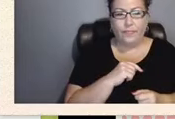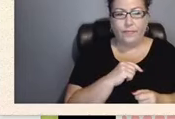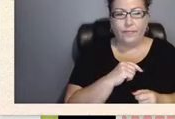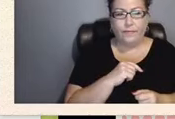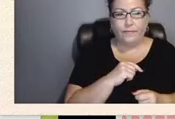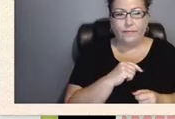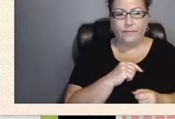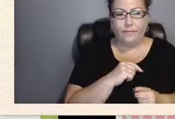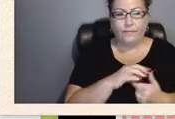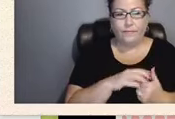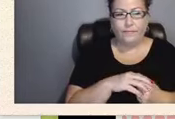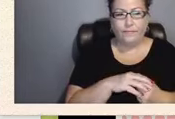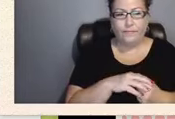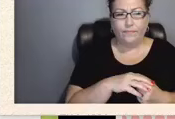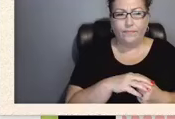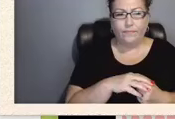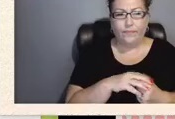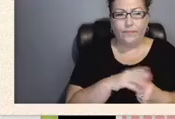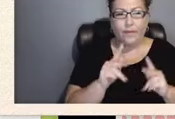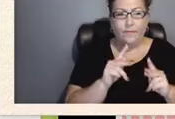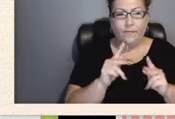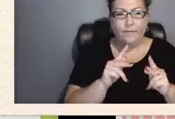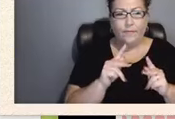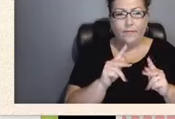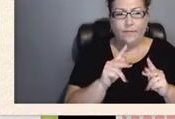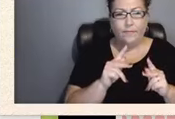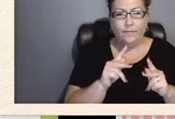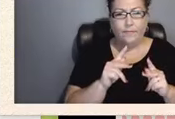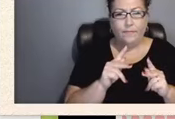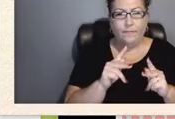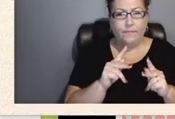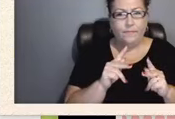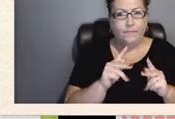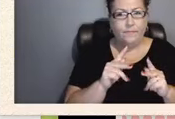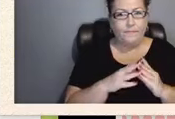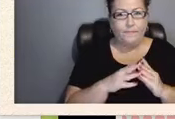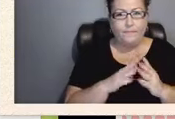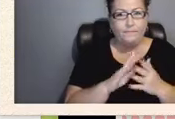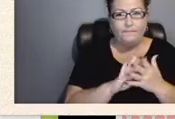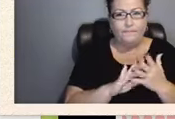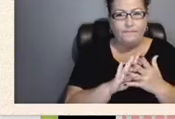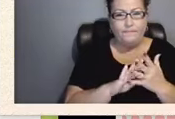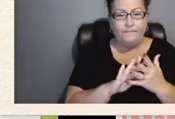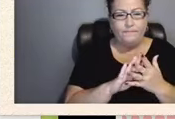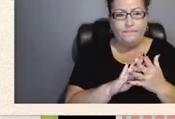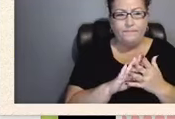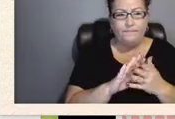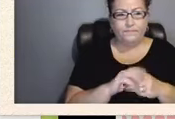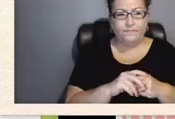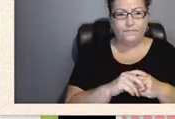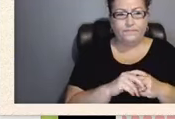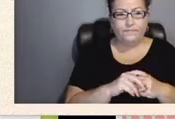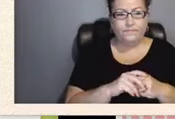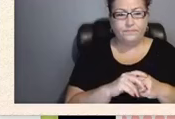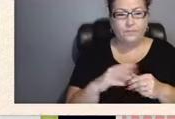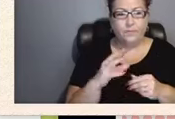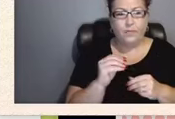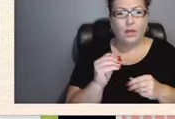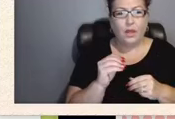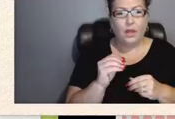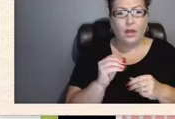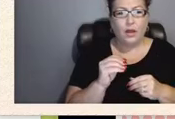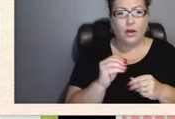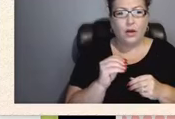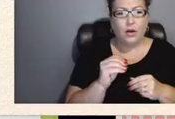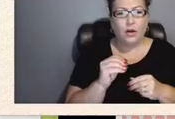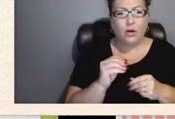aficionados, people that like to smoke cigars. And you'd be